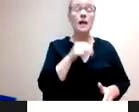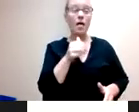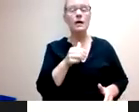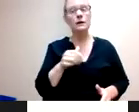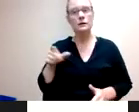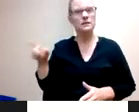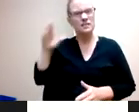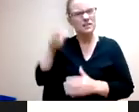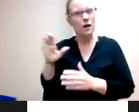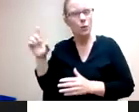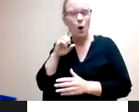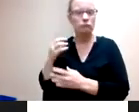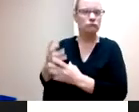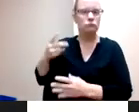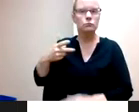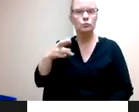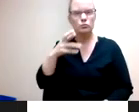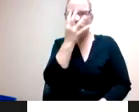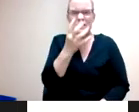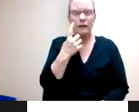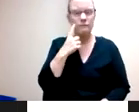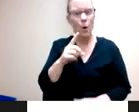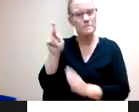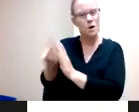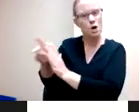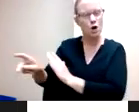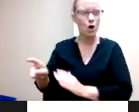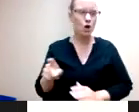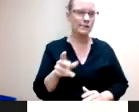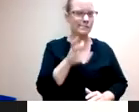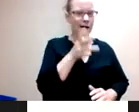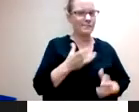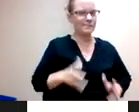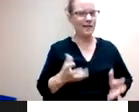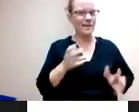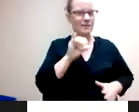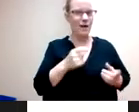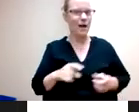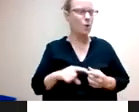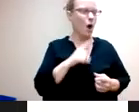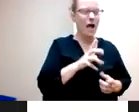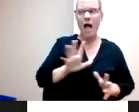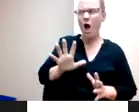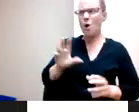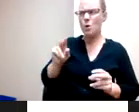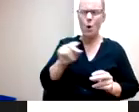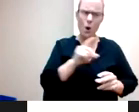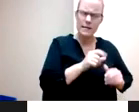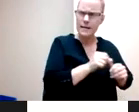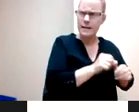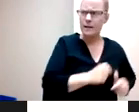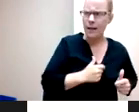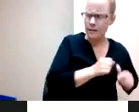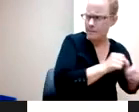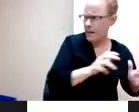those. We can try to explore it. It's very difficult. It's very difficult to